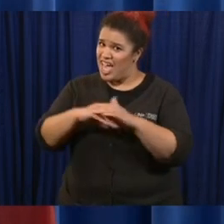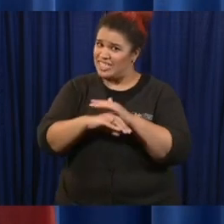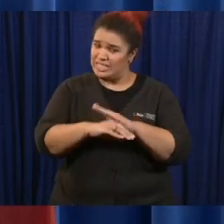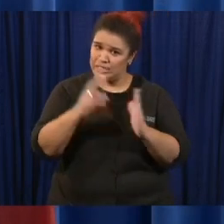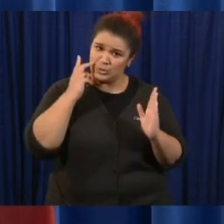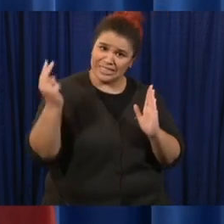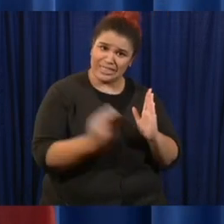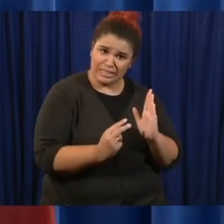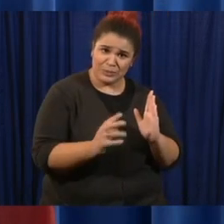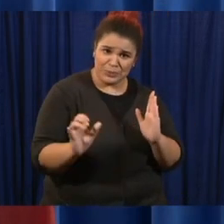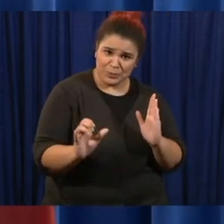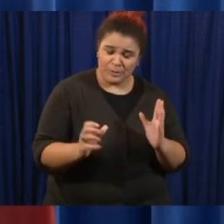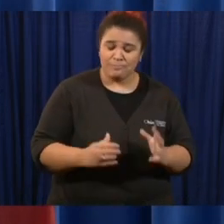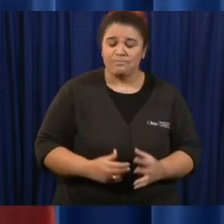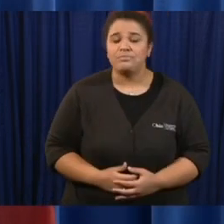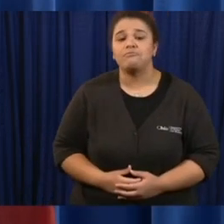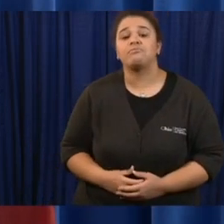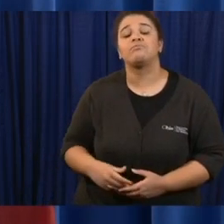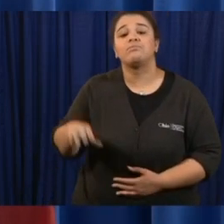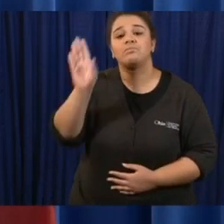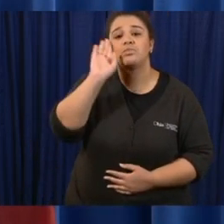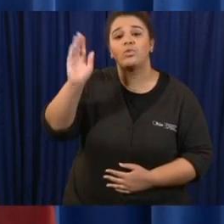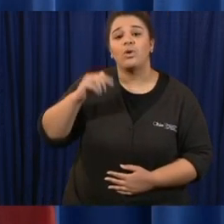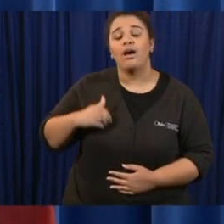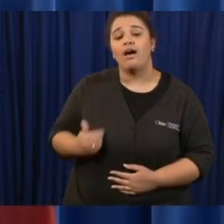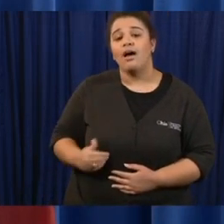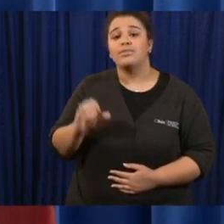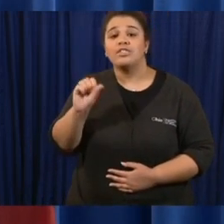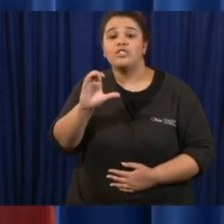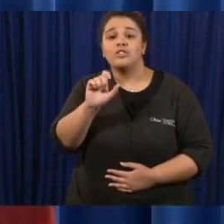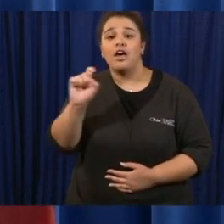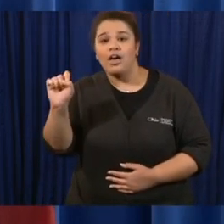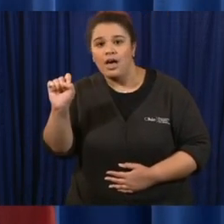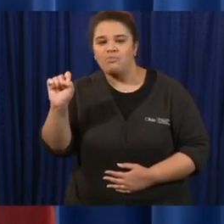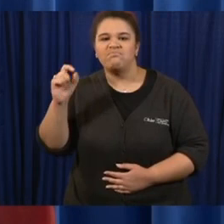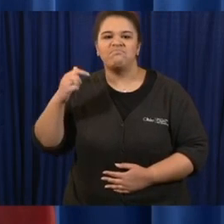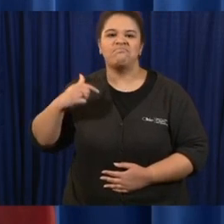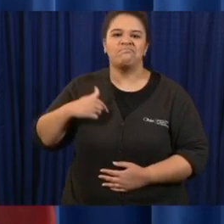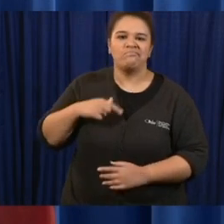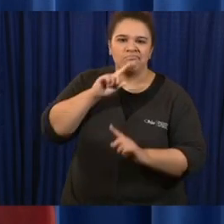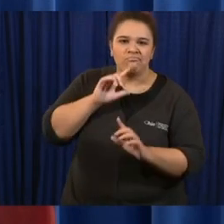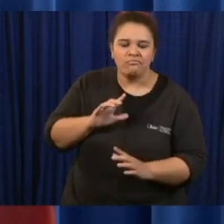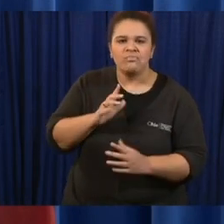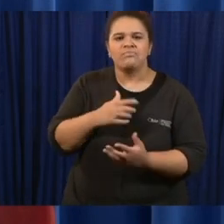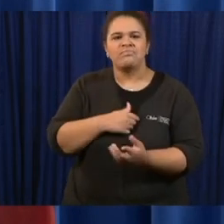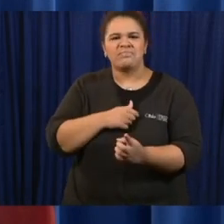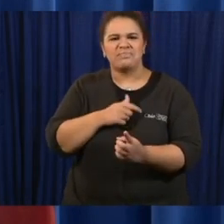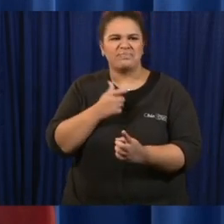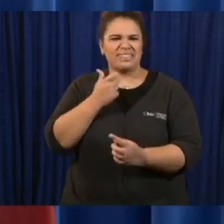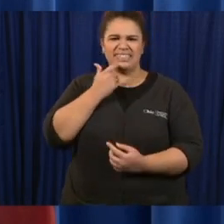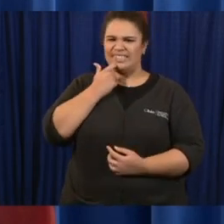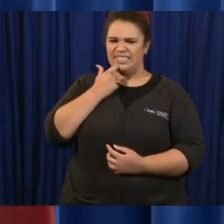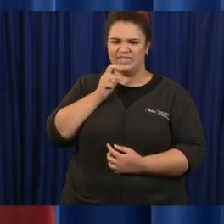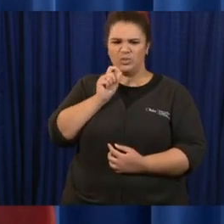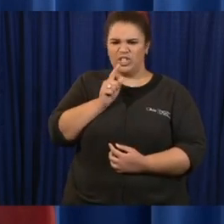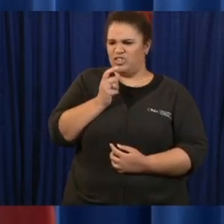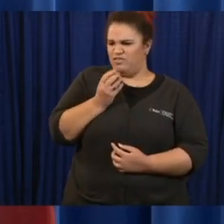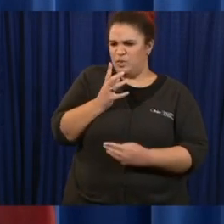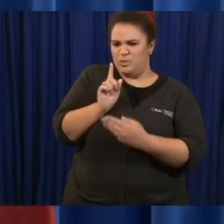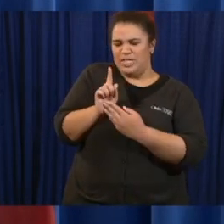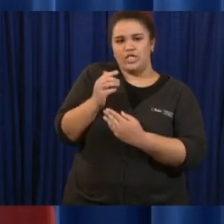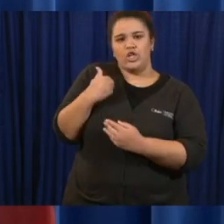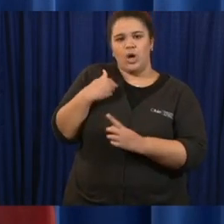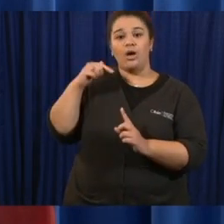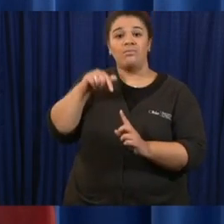Governor Scott Hallis, Xenia Daily Gazette and Media Midwest. Kind of want to piggyback on the question that was asked a couple minutes ago about